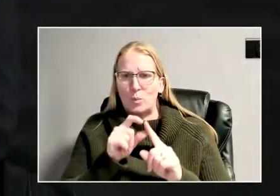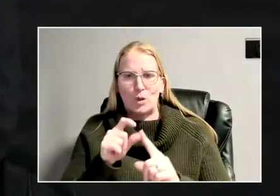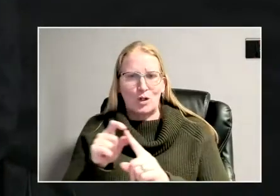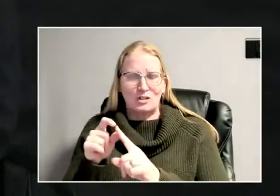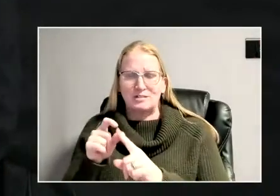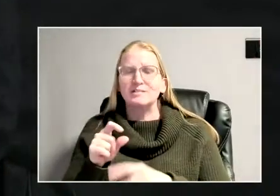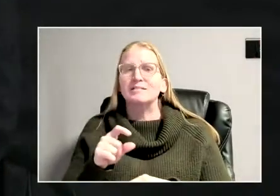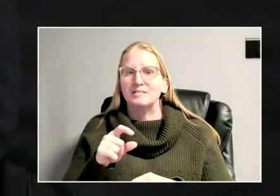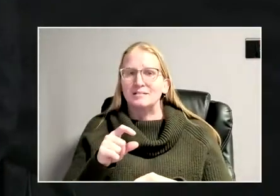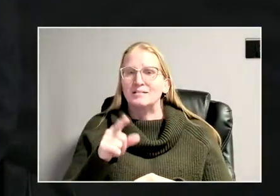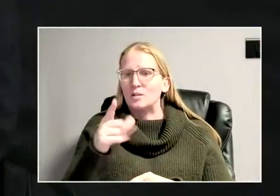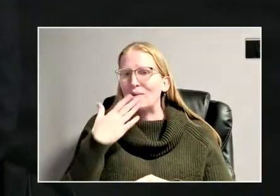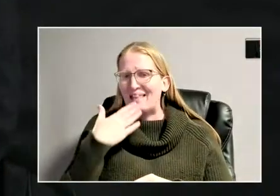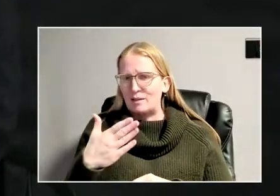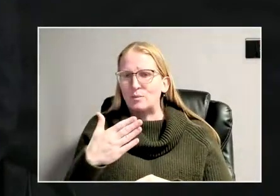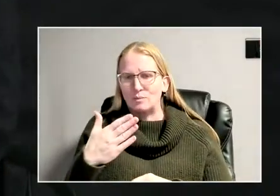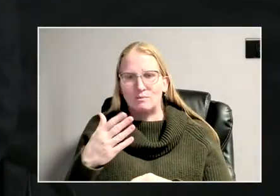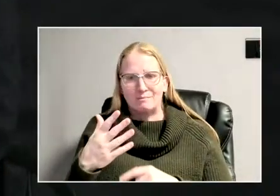motion